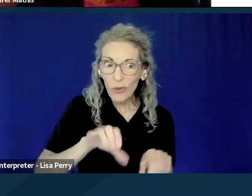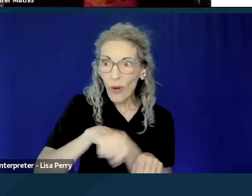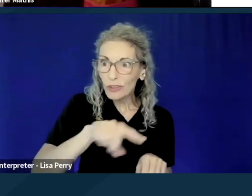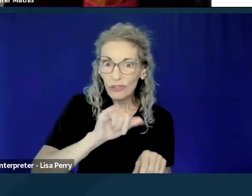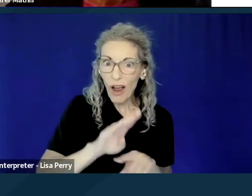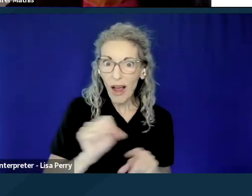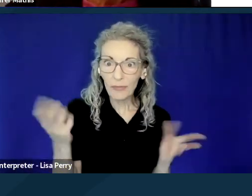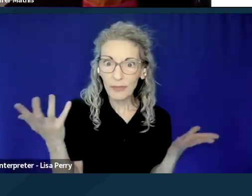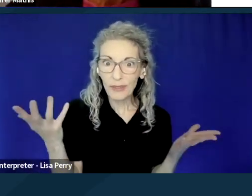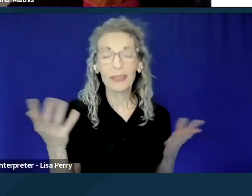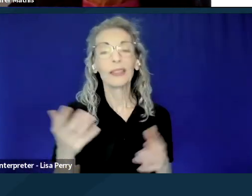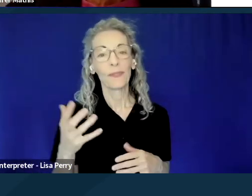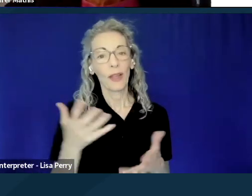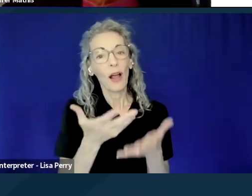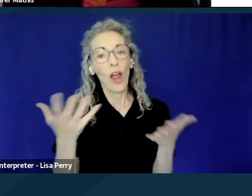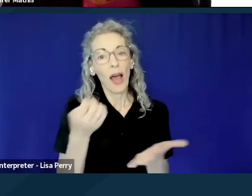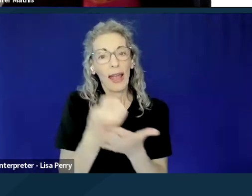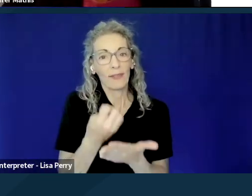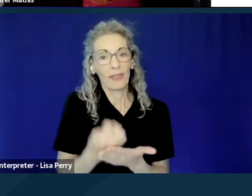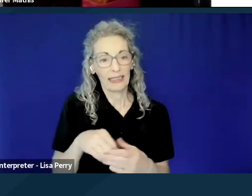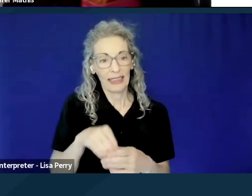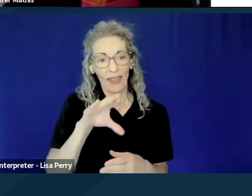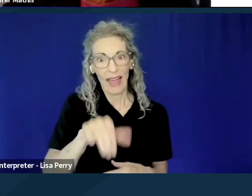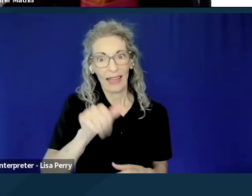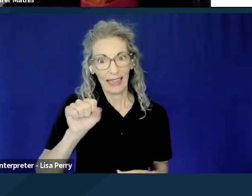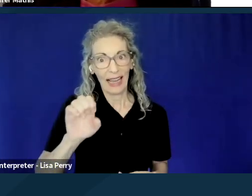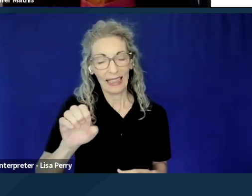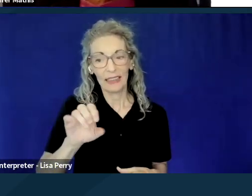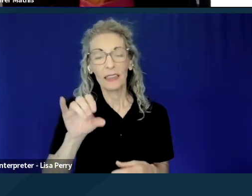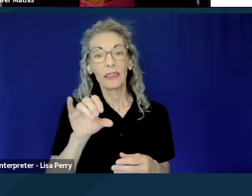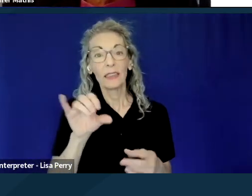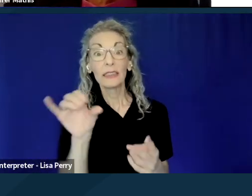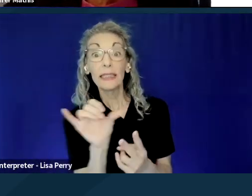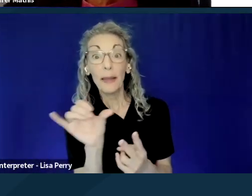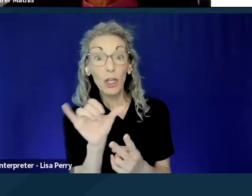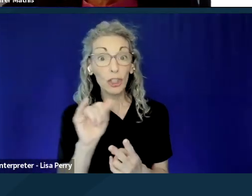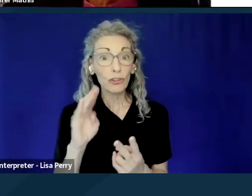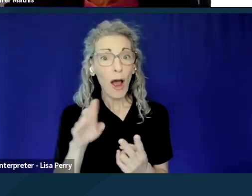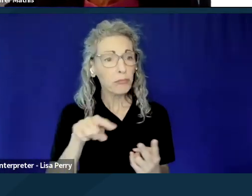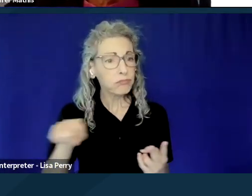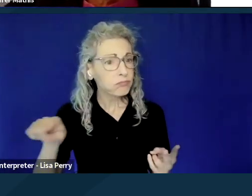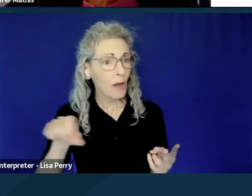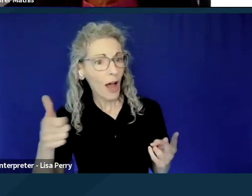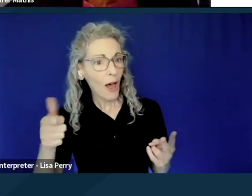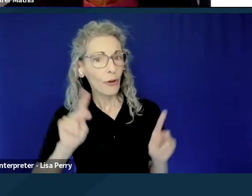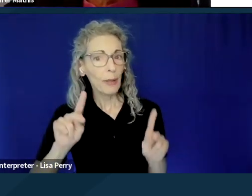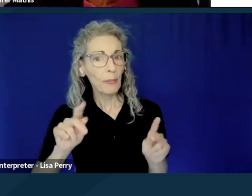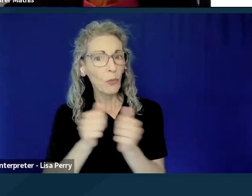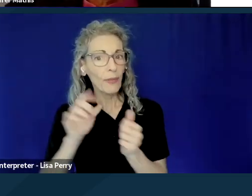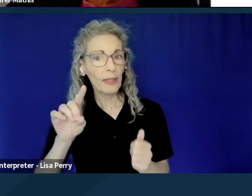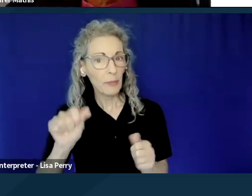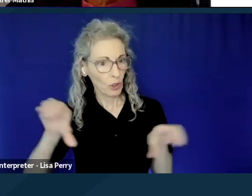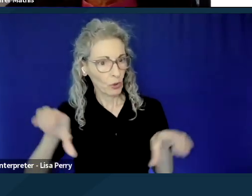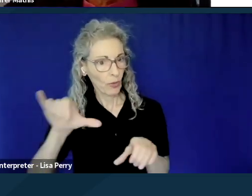evidence in that case that very similar jobs were done by people with disabilities in the federal